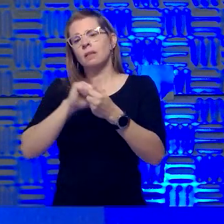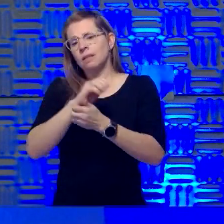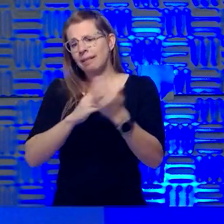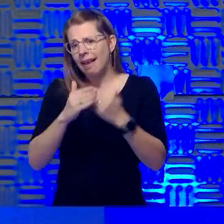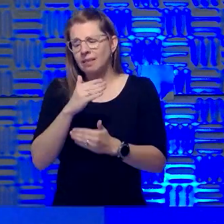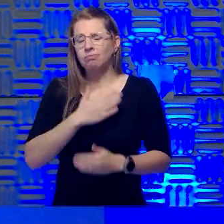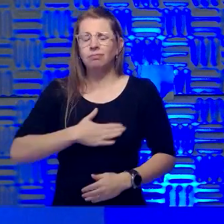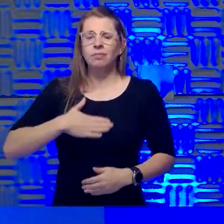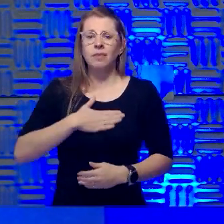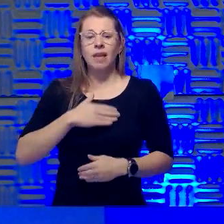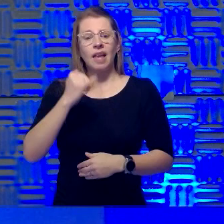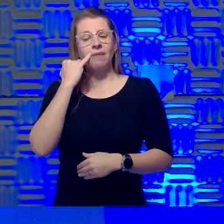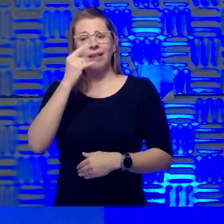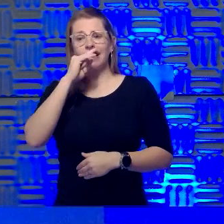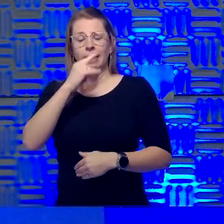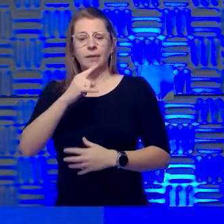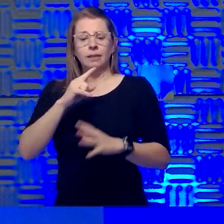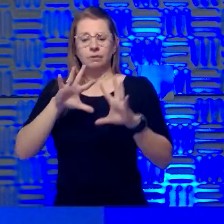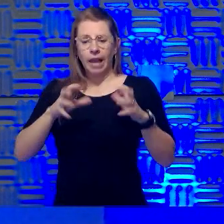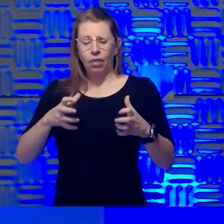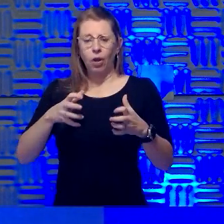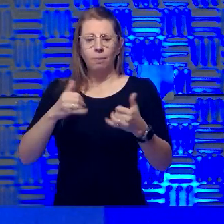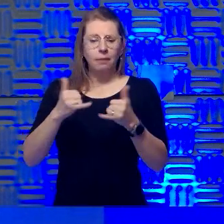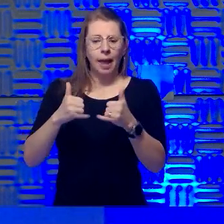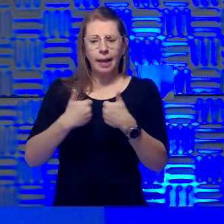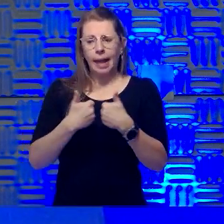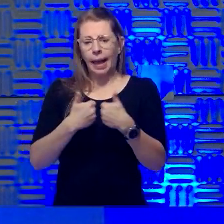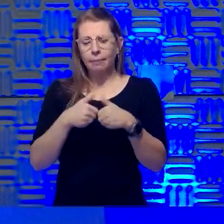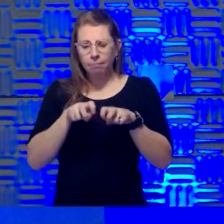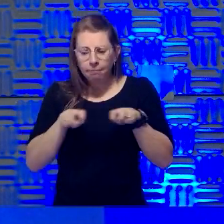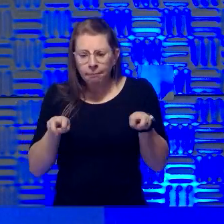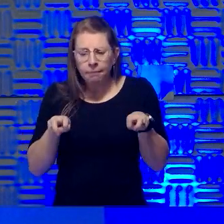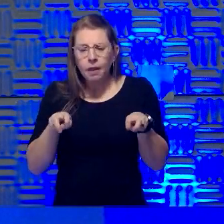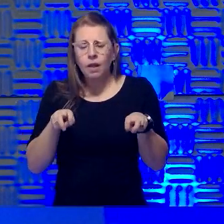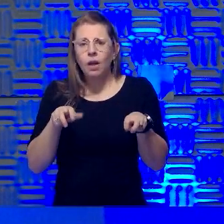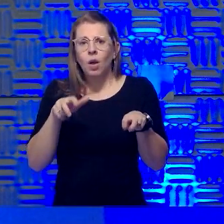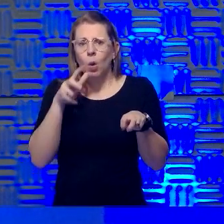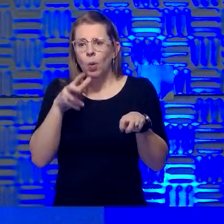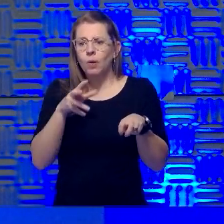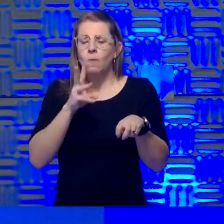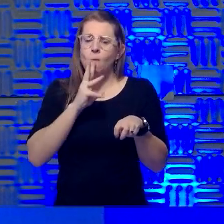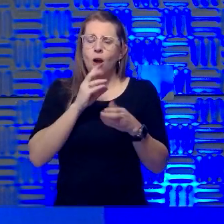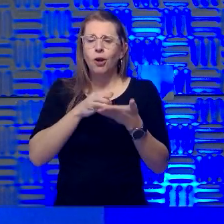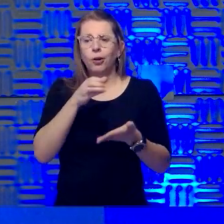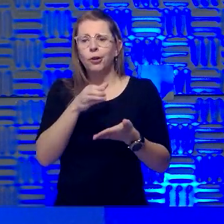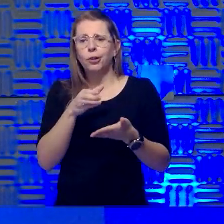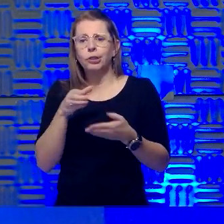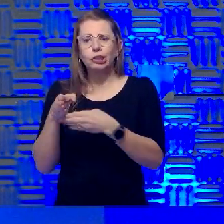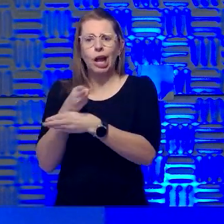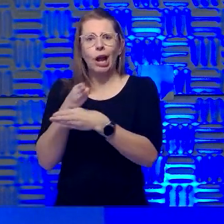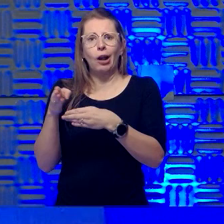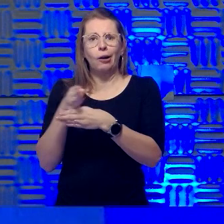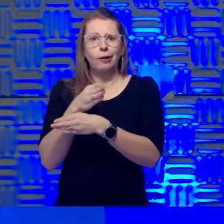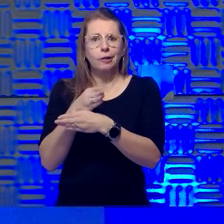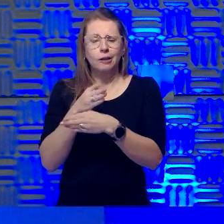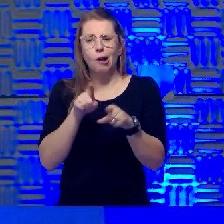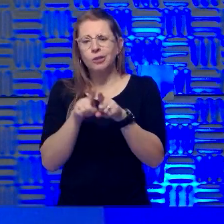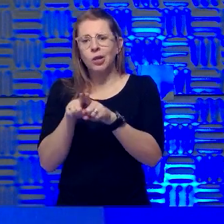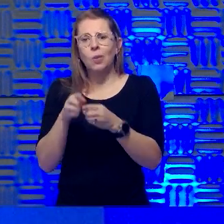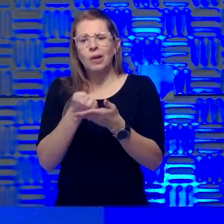are together playing games, sitting on the bench, they're probably going to be sharing things such as water bottles and other equipment, and so that makes it even